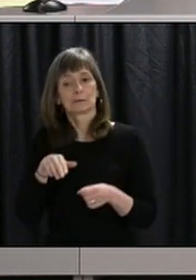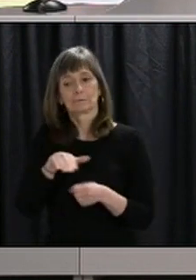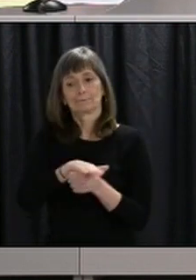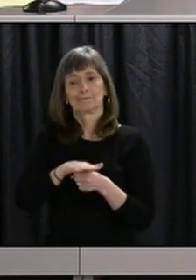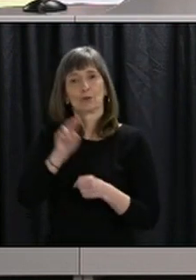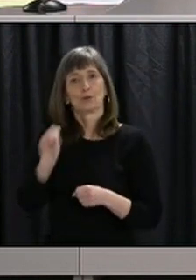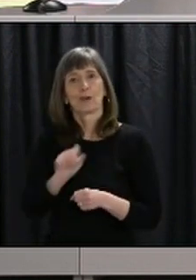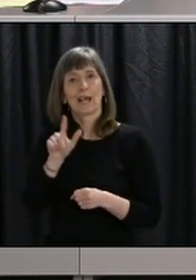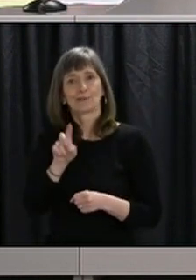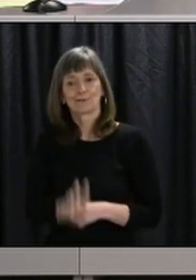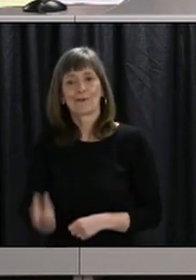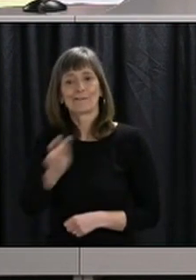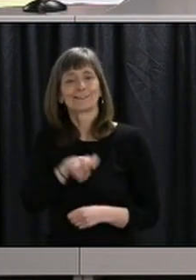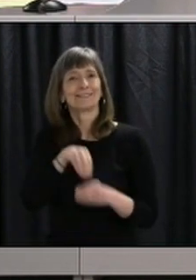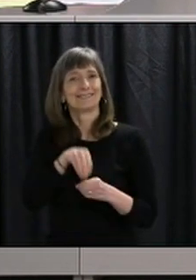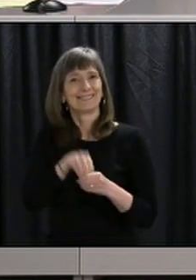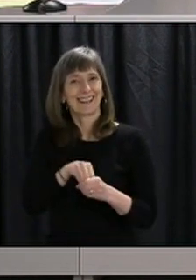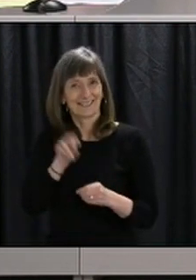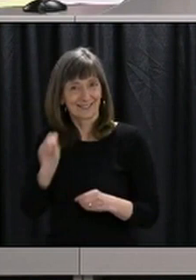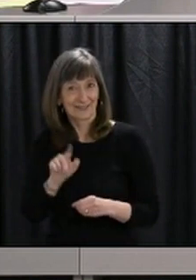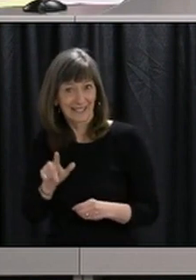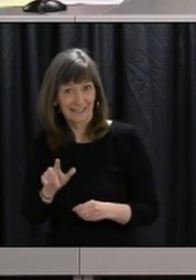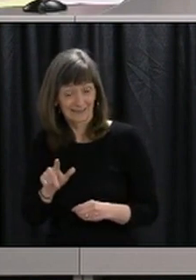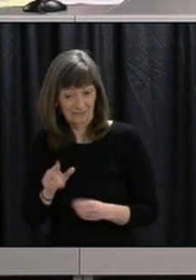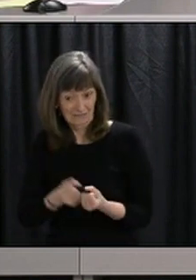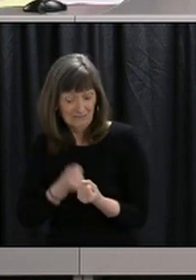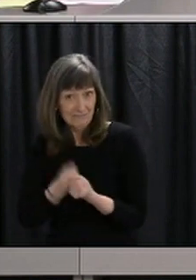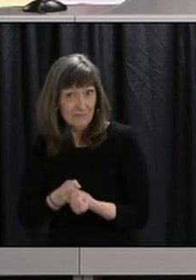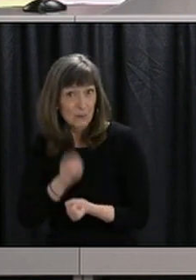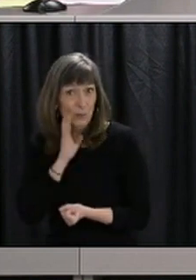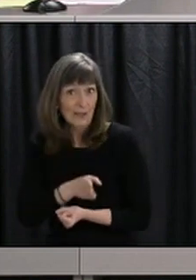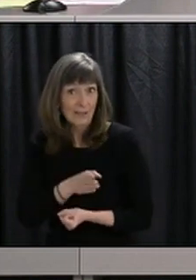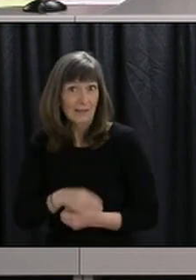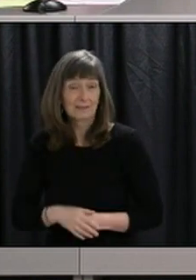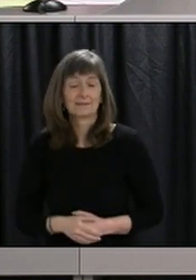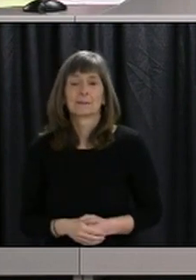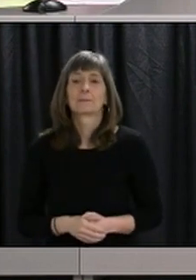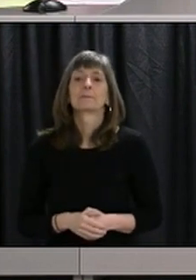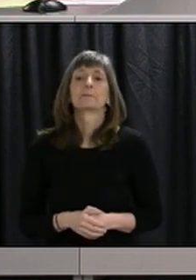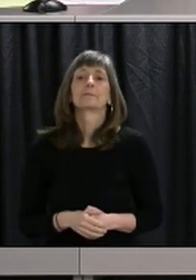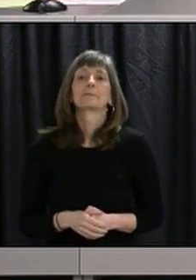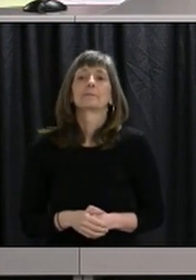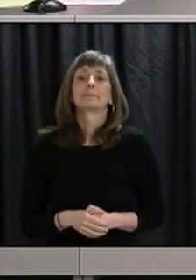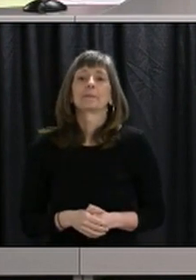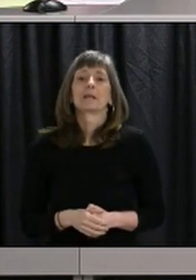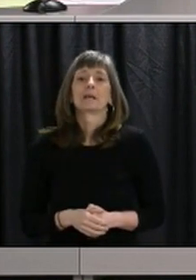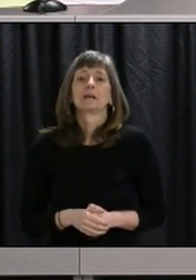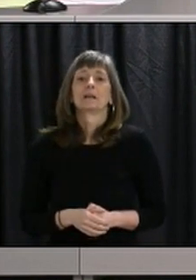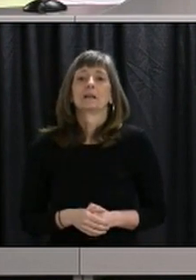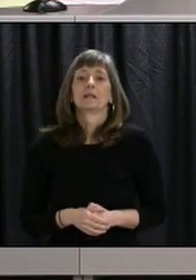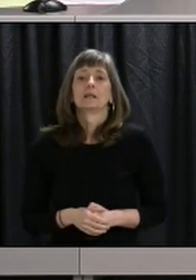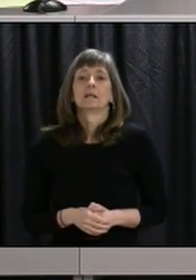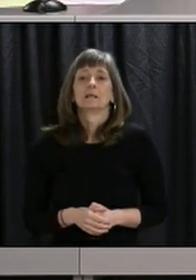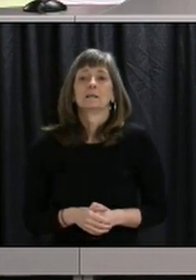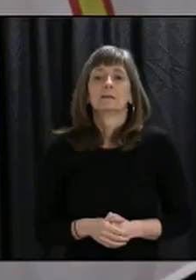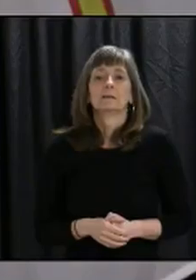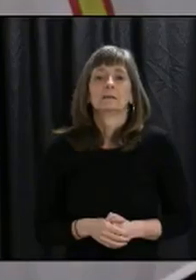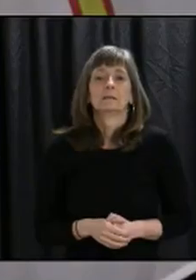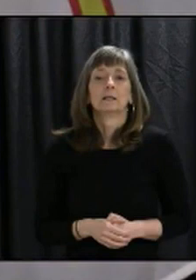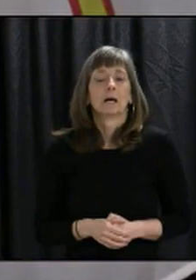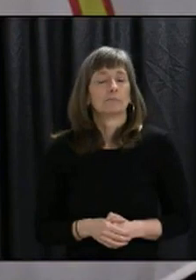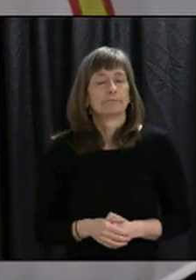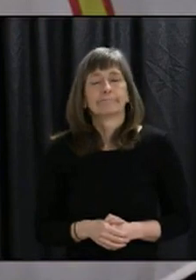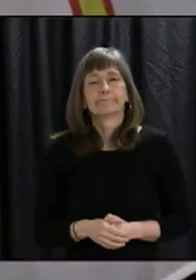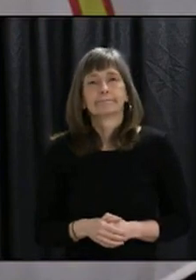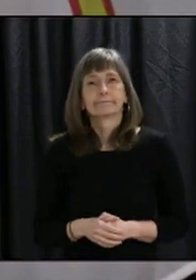will these operators be getting? Yeah, so from the provincial government's response point of view, I've had